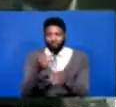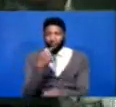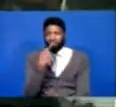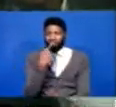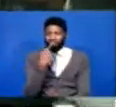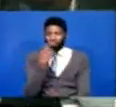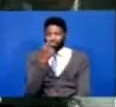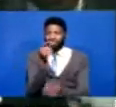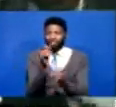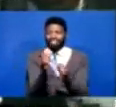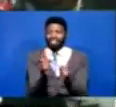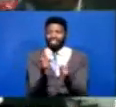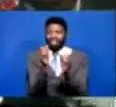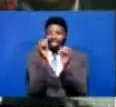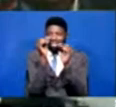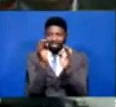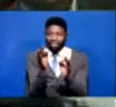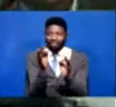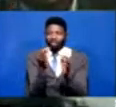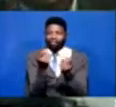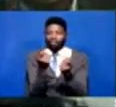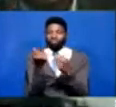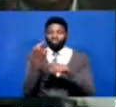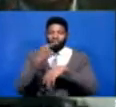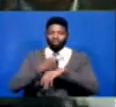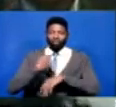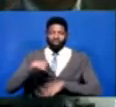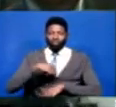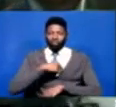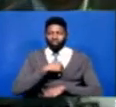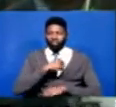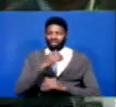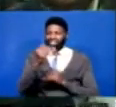if we have a few days to go now, we are almost going to the